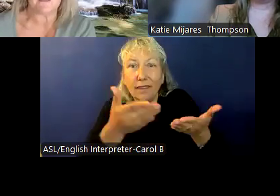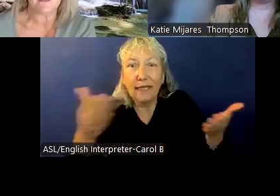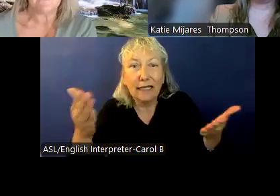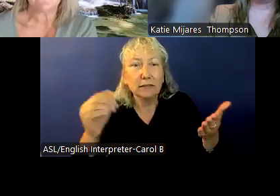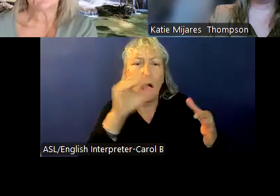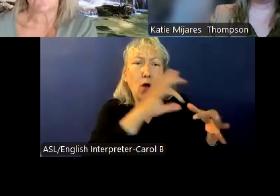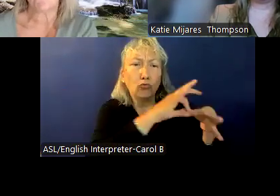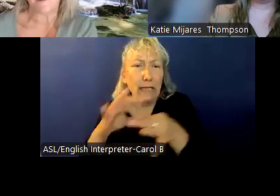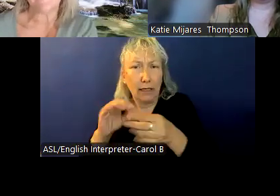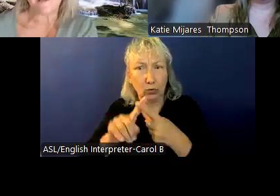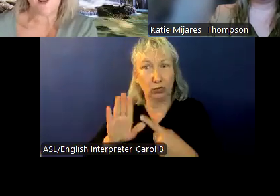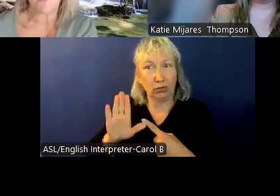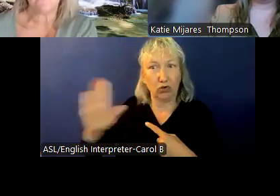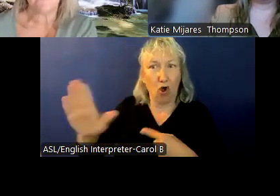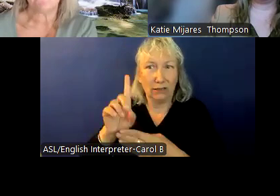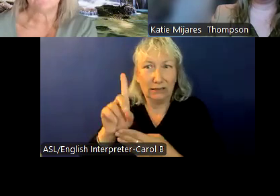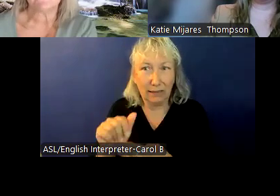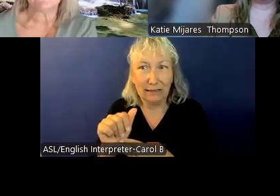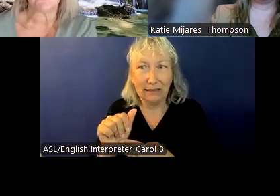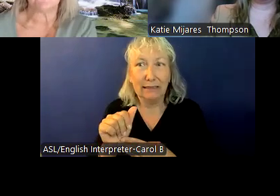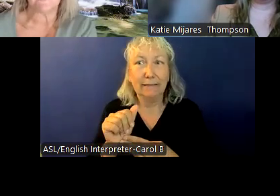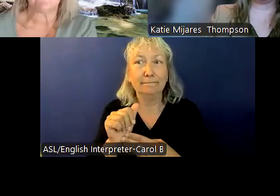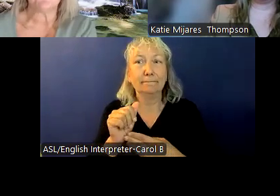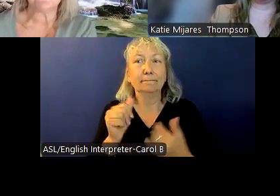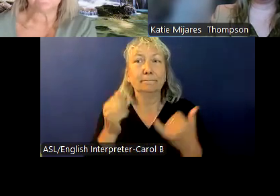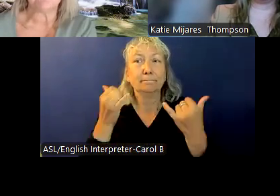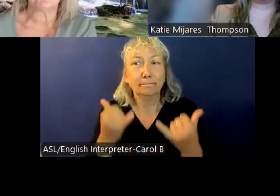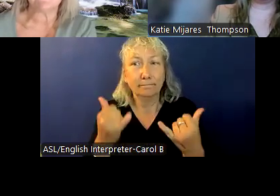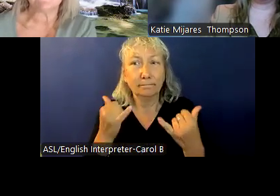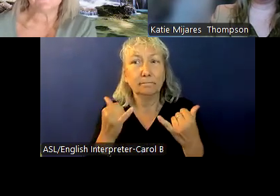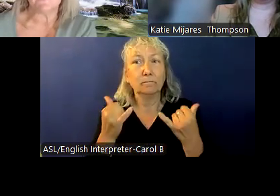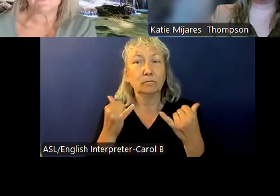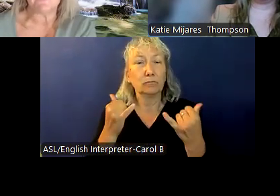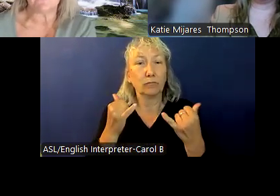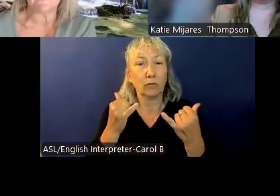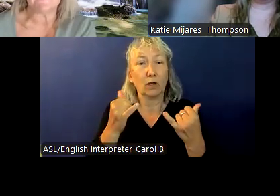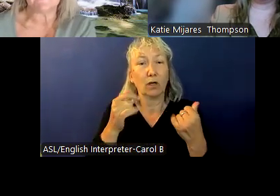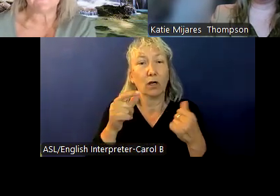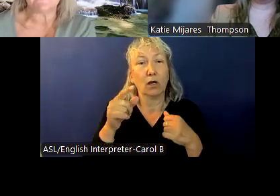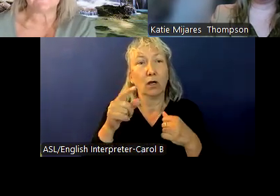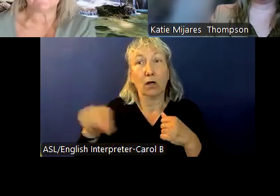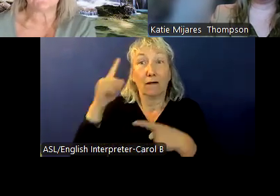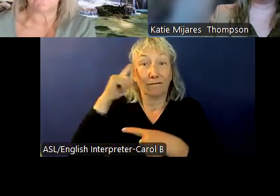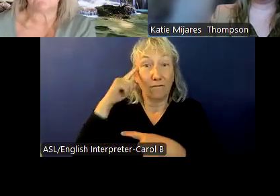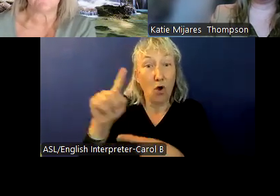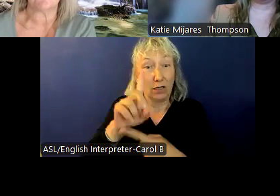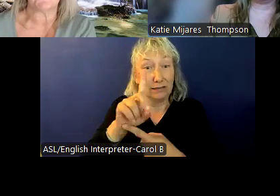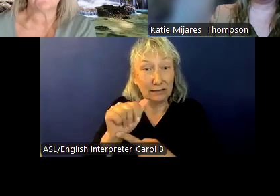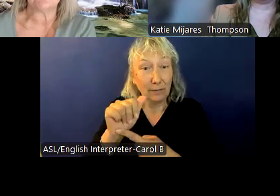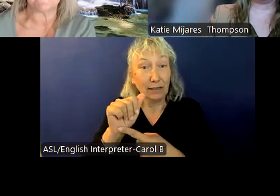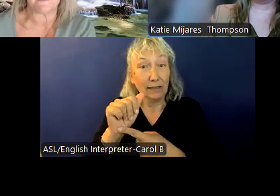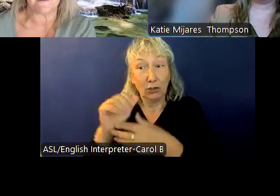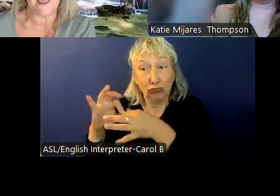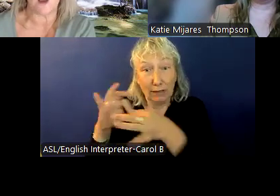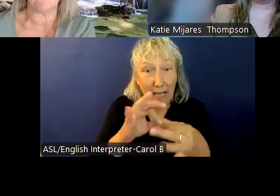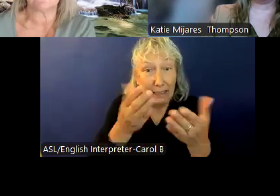disability. So right now, participants are allowed to save for disability-related expenses through what we call an